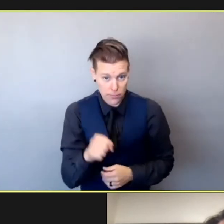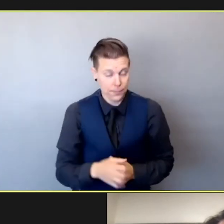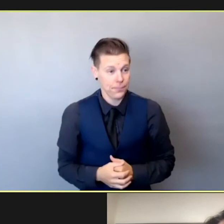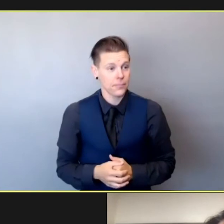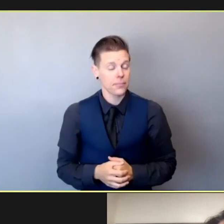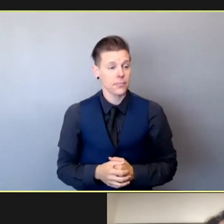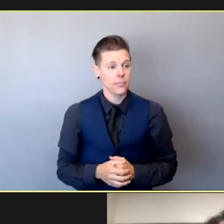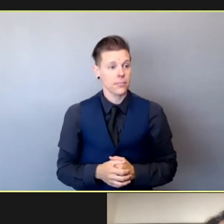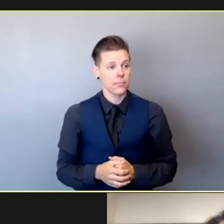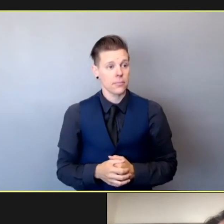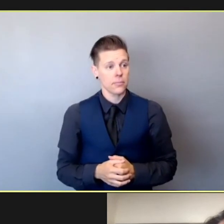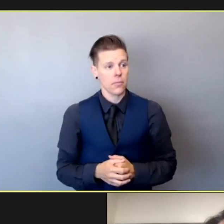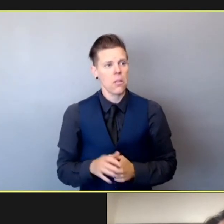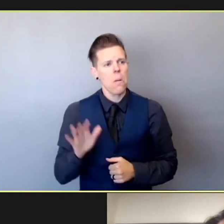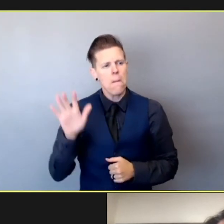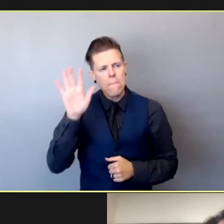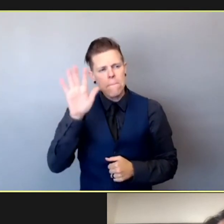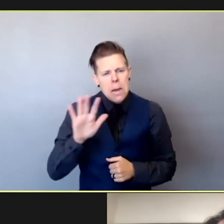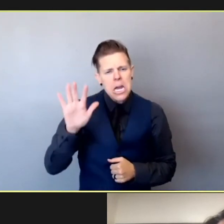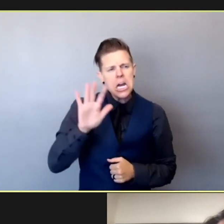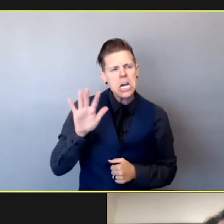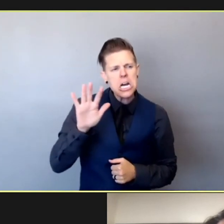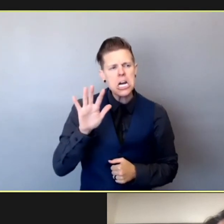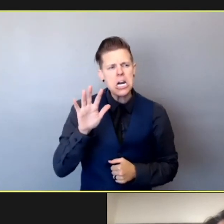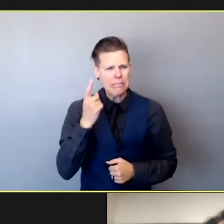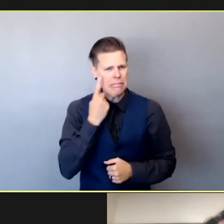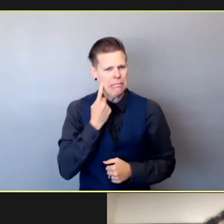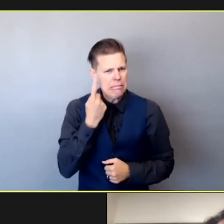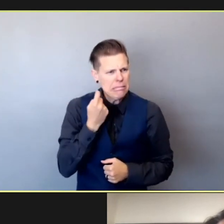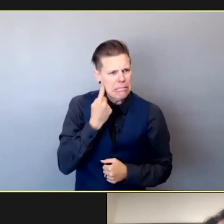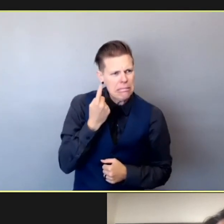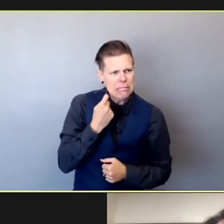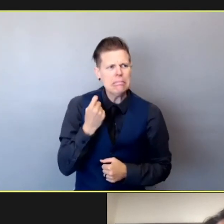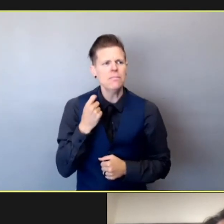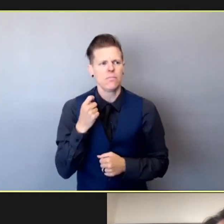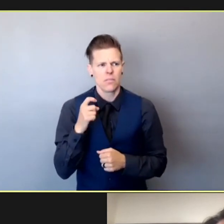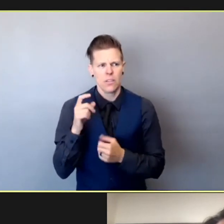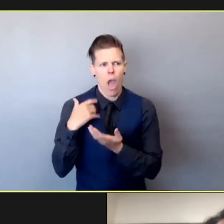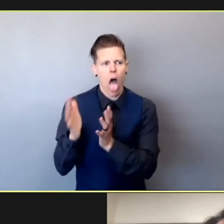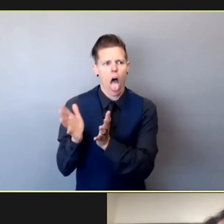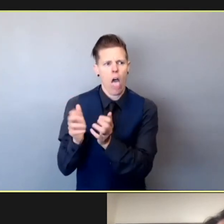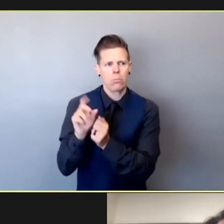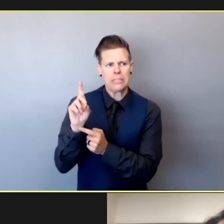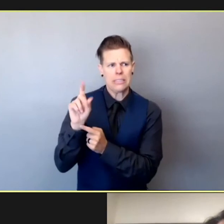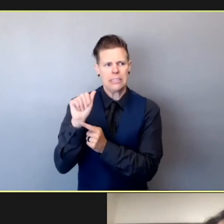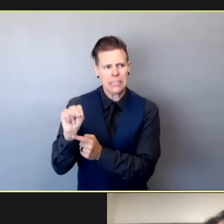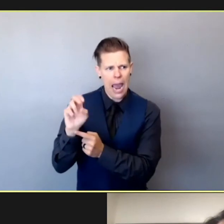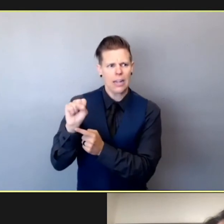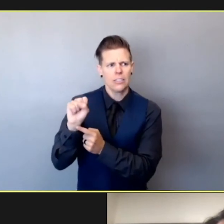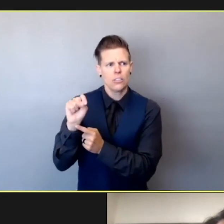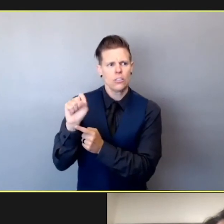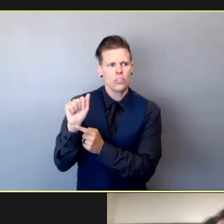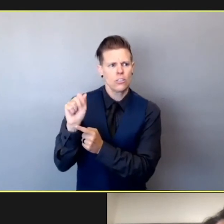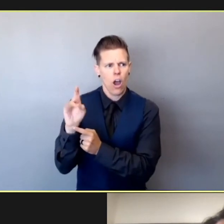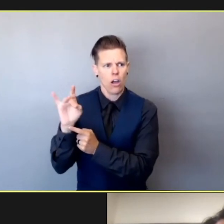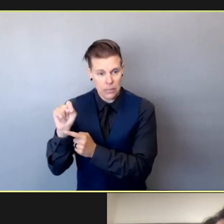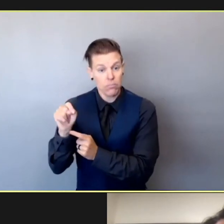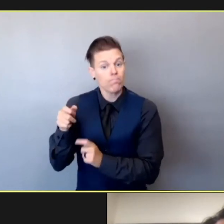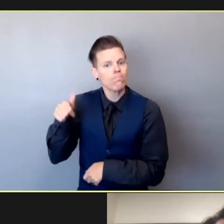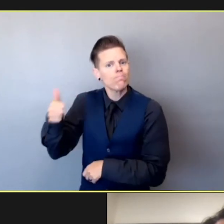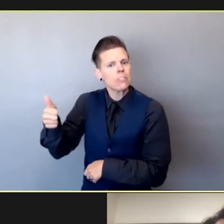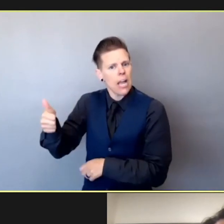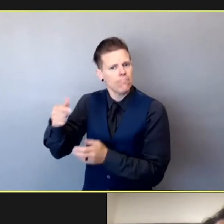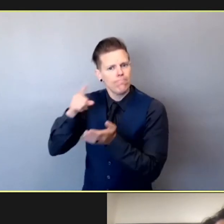about a half an hour on the phone night before last with Dan Sossin, one of our epidemiologists that wonderful man, has really